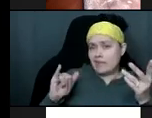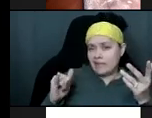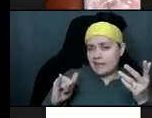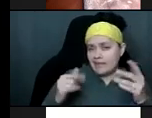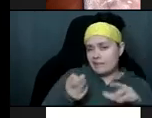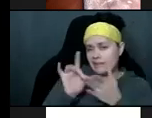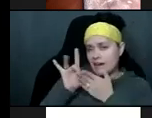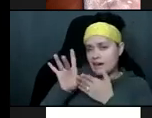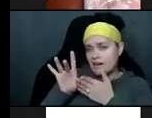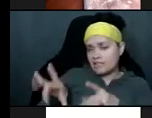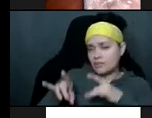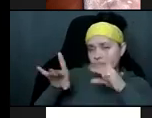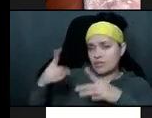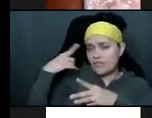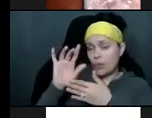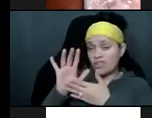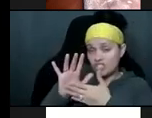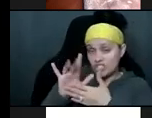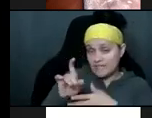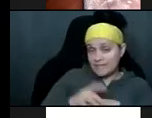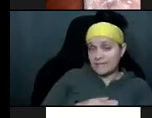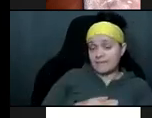Banishment to Australia for that.